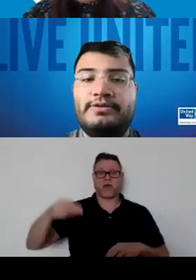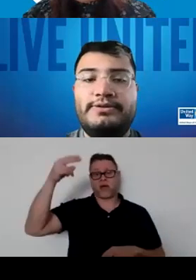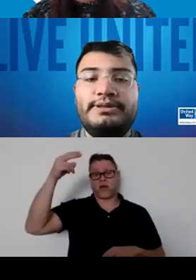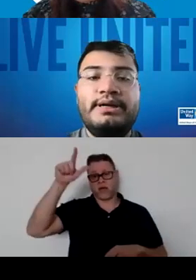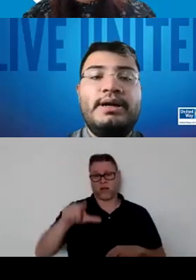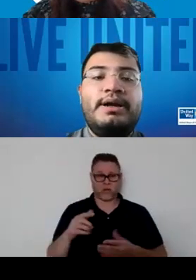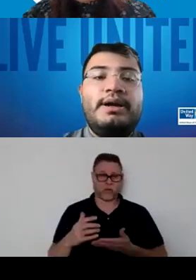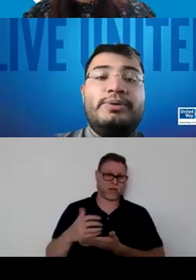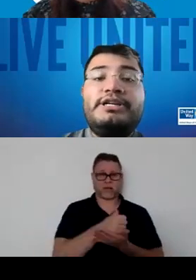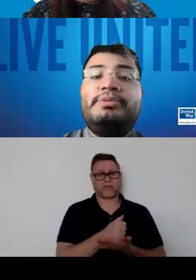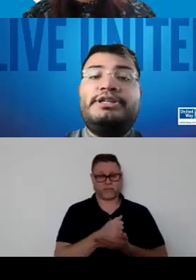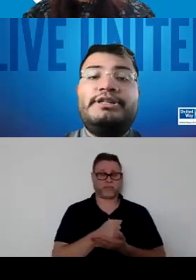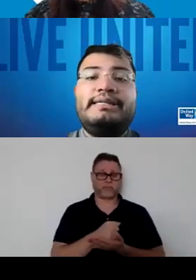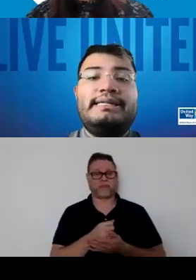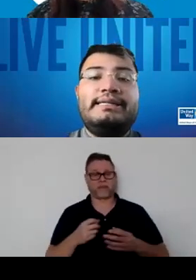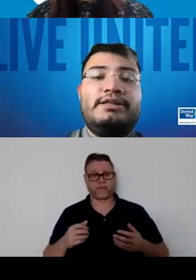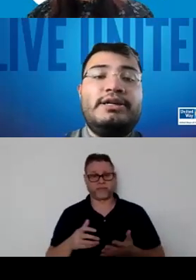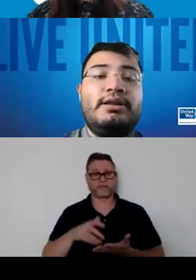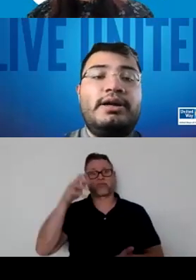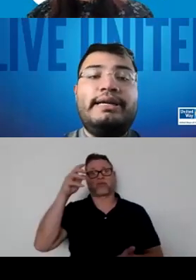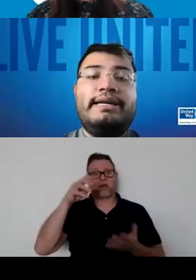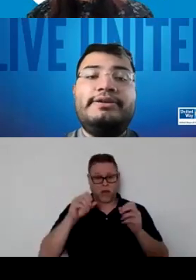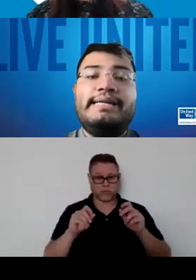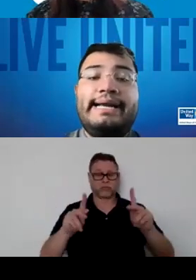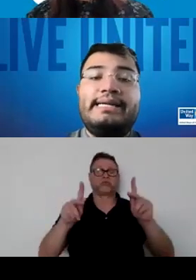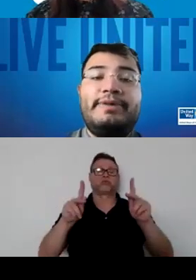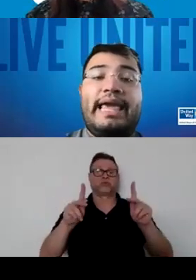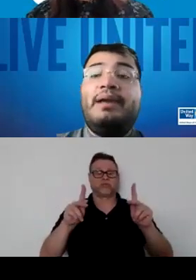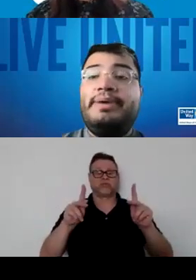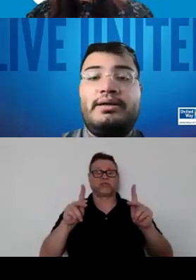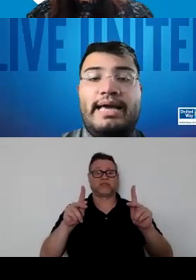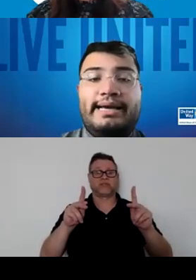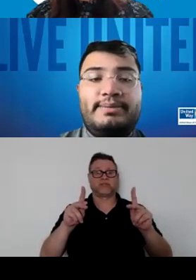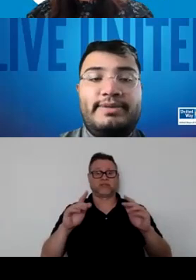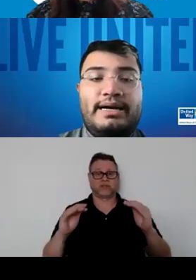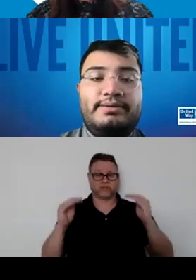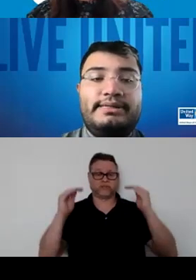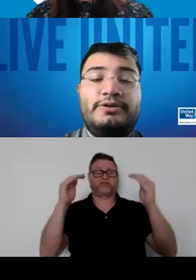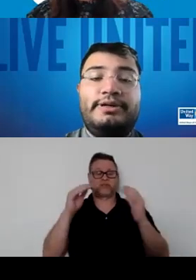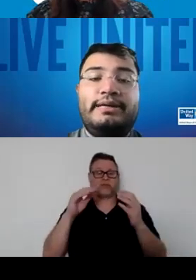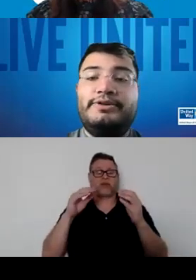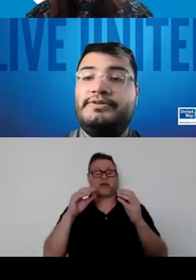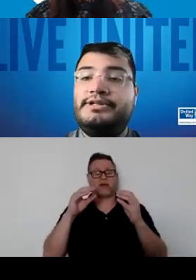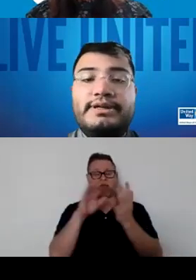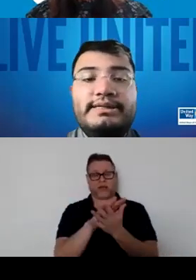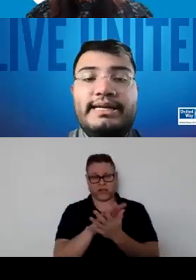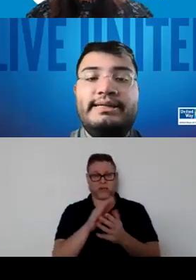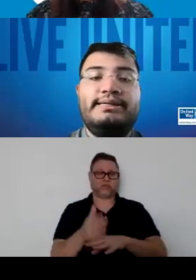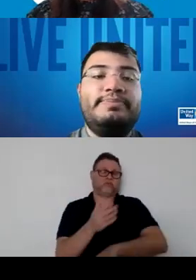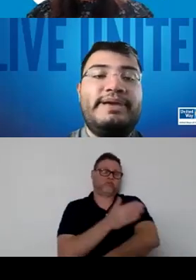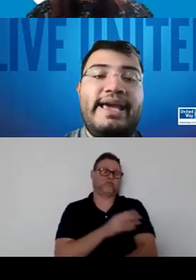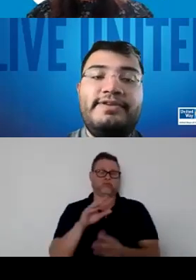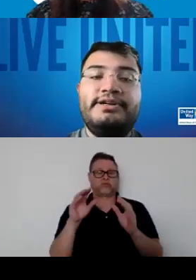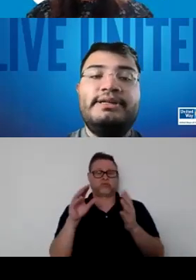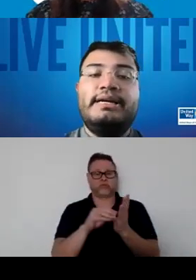income households. Rich opportunities to learn can increase academic and beyond academic outcomes, including improved student